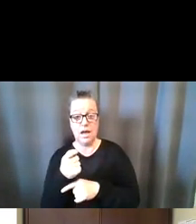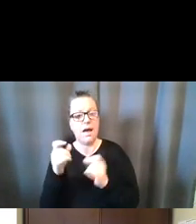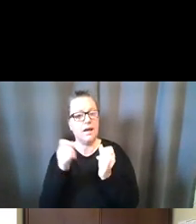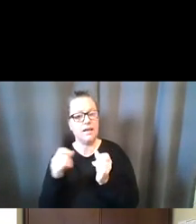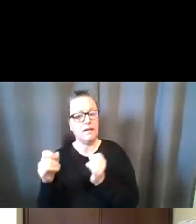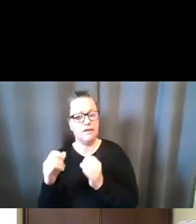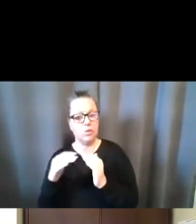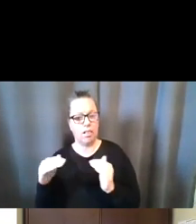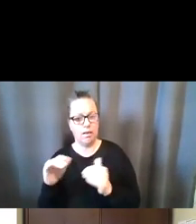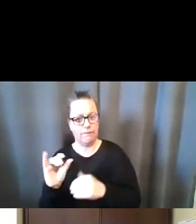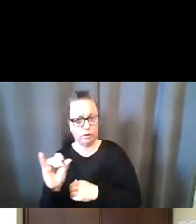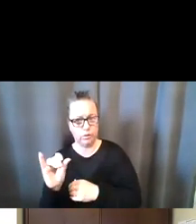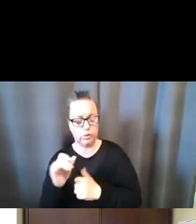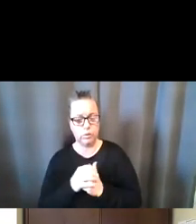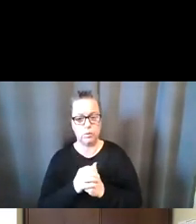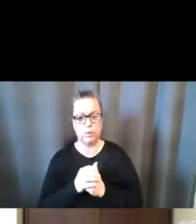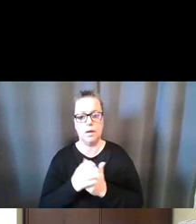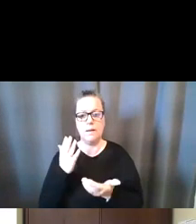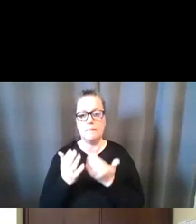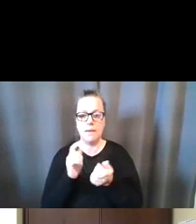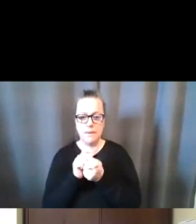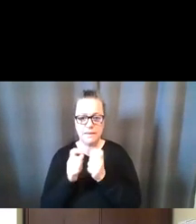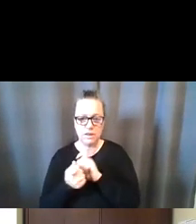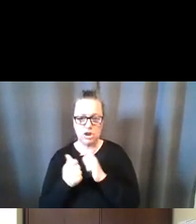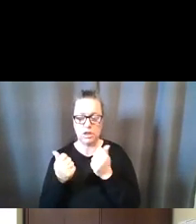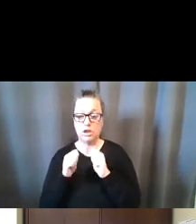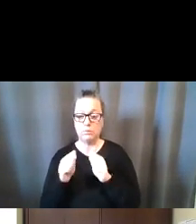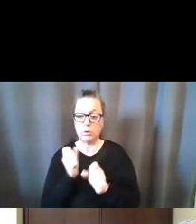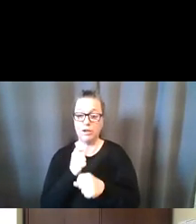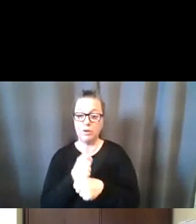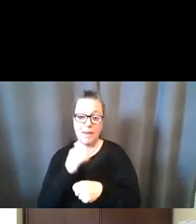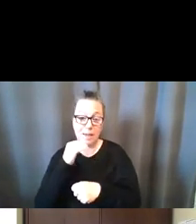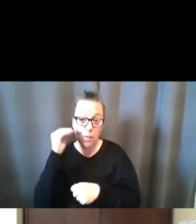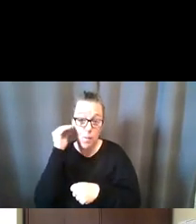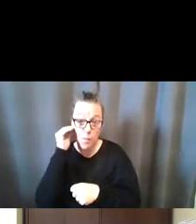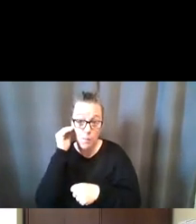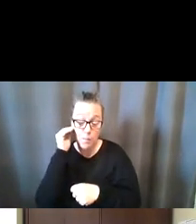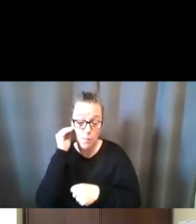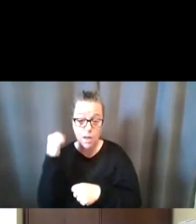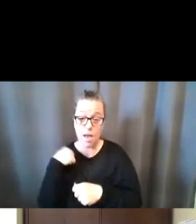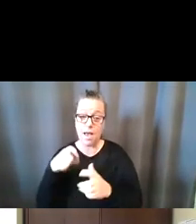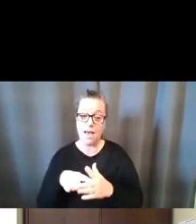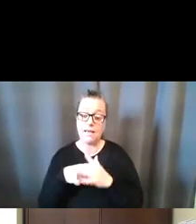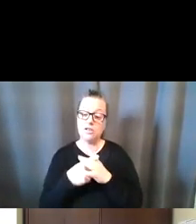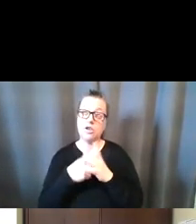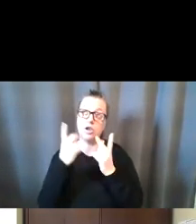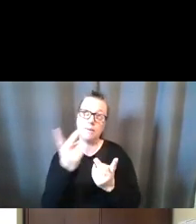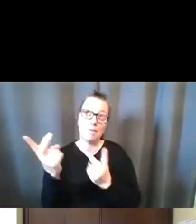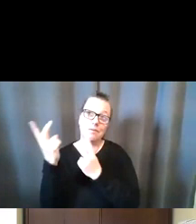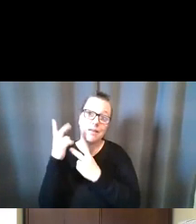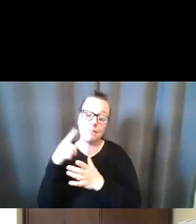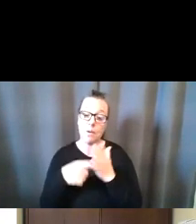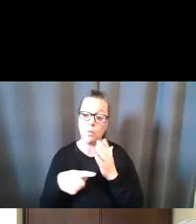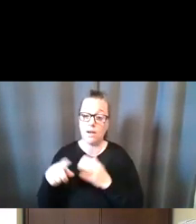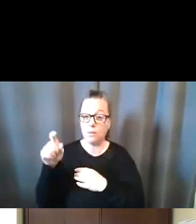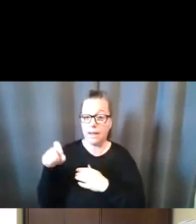well. Maybe it's a change I'm trying to make at home. And I can start to be reflective about what do I need to